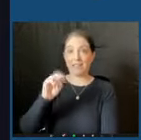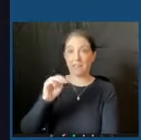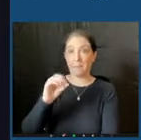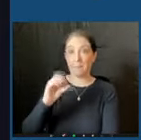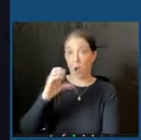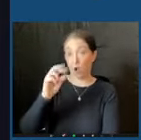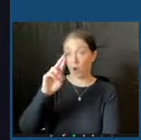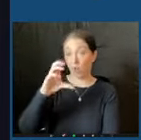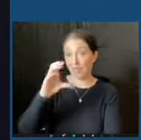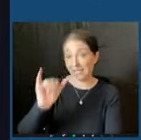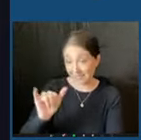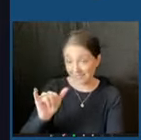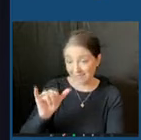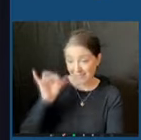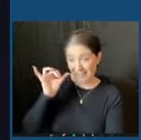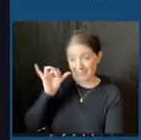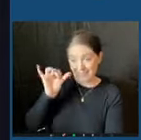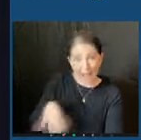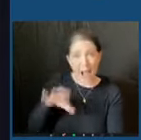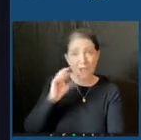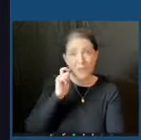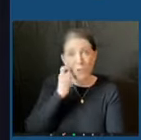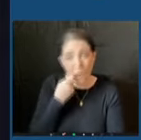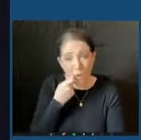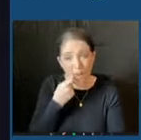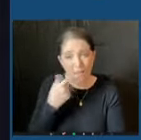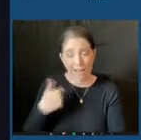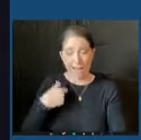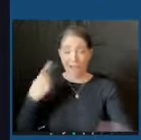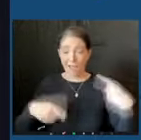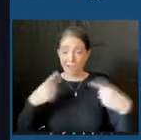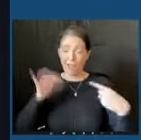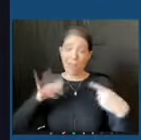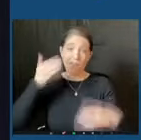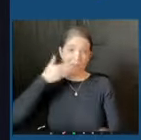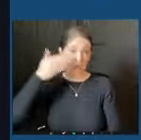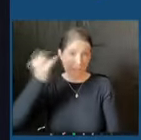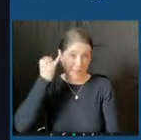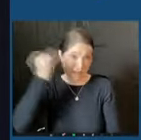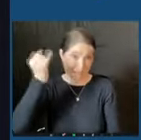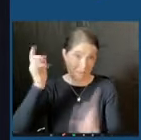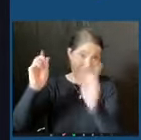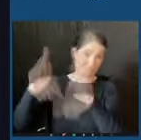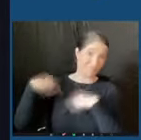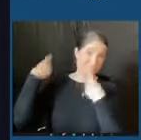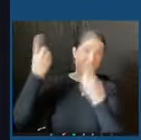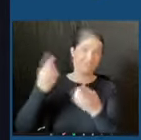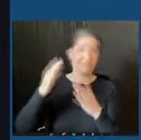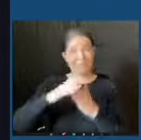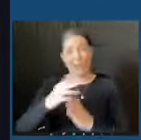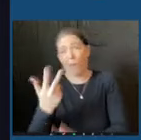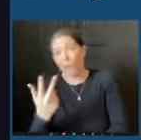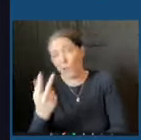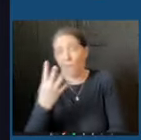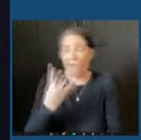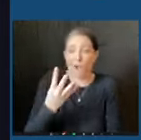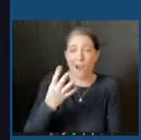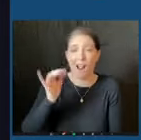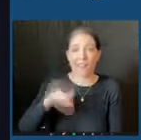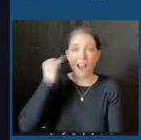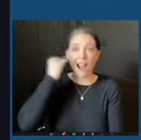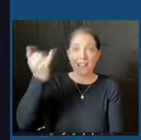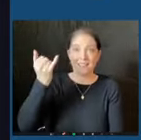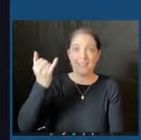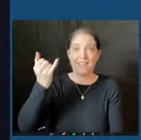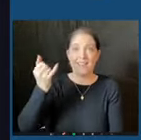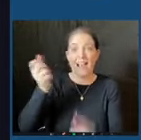democracy, which is a pretty cool thing. I'd argue it's probably the best idea we've come up with in at least top three or four. Just this idea that everybody can